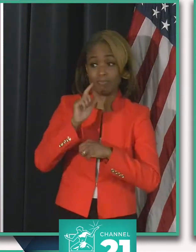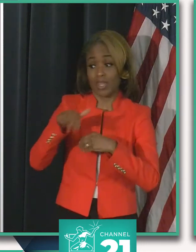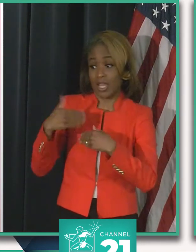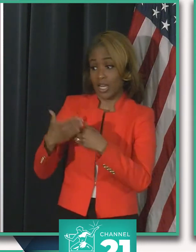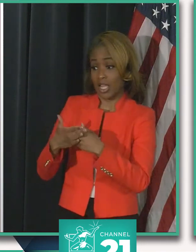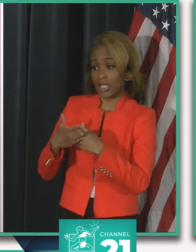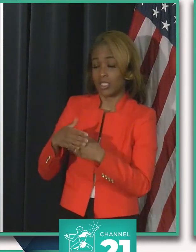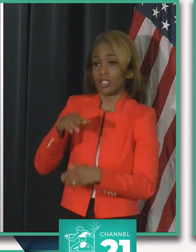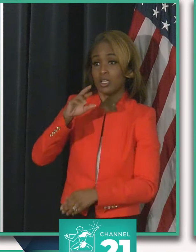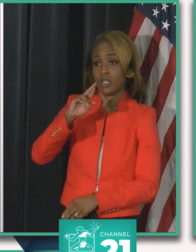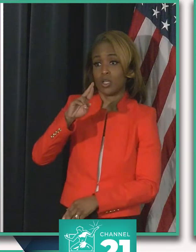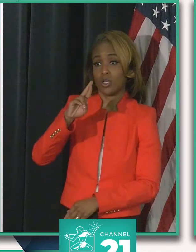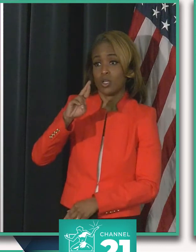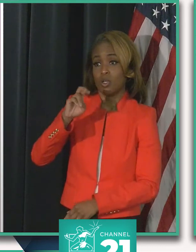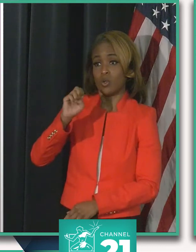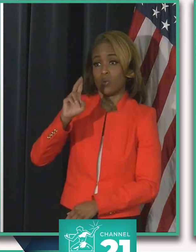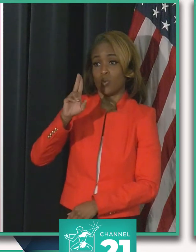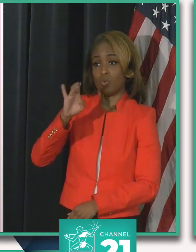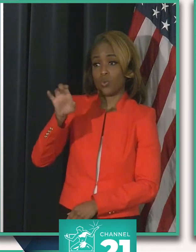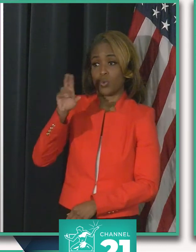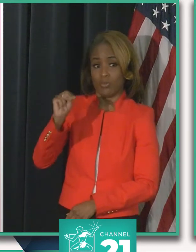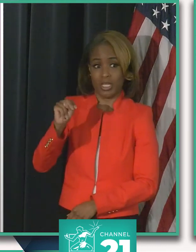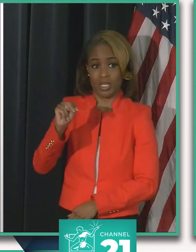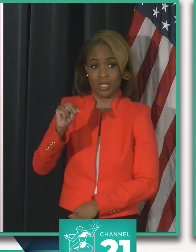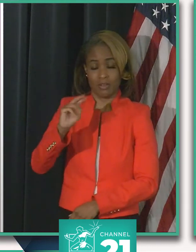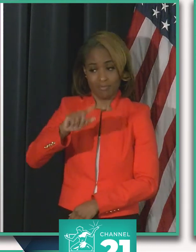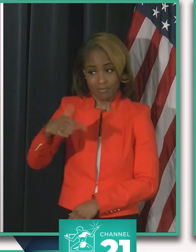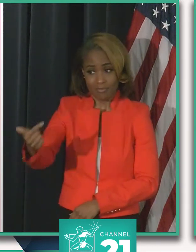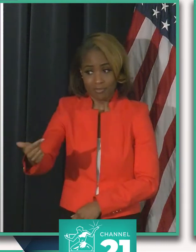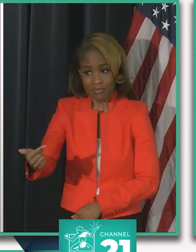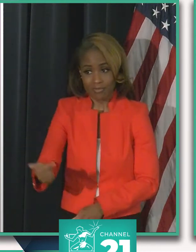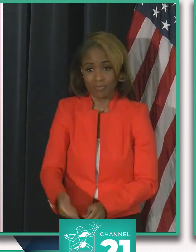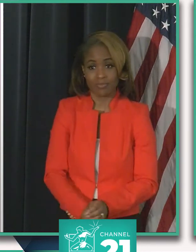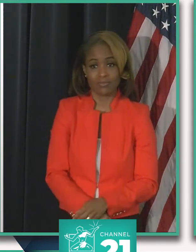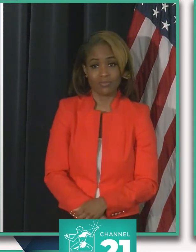Next is Ruben. Ruben, you're up.